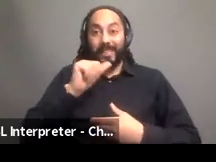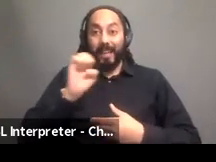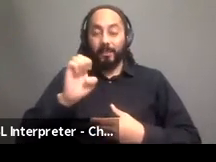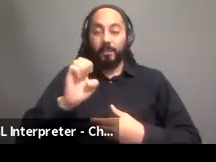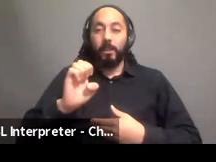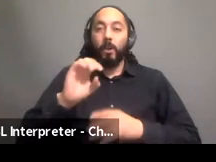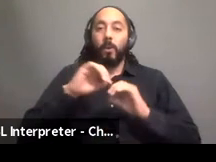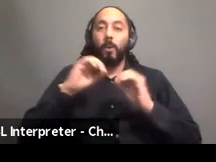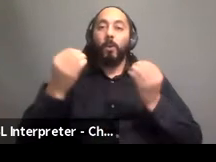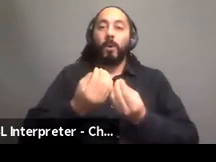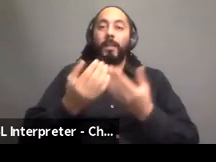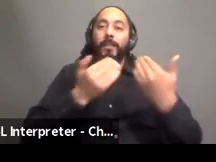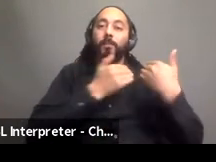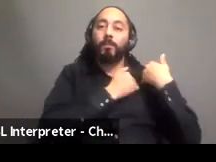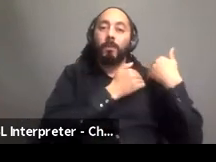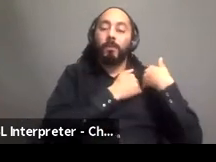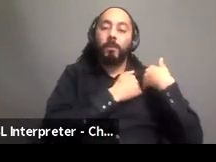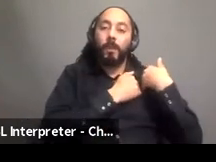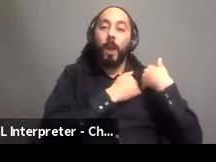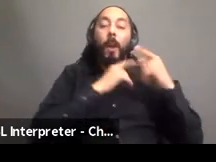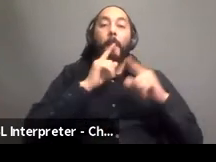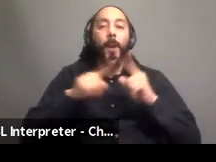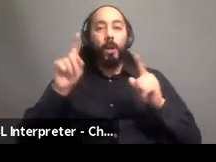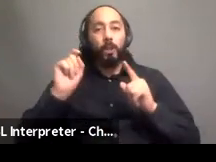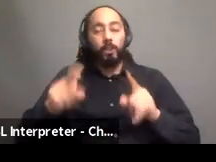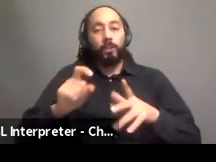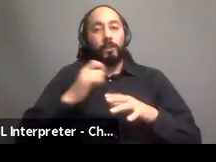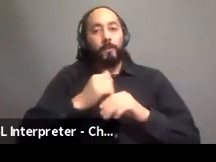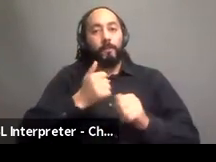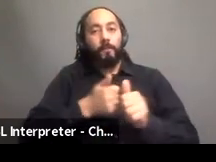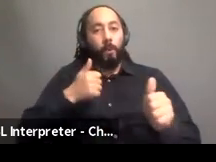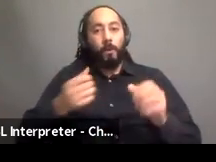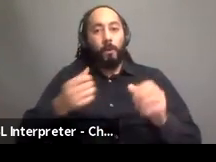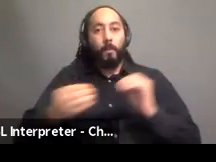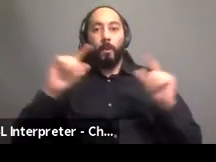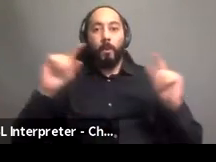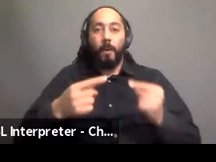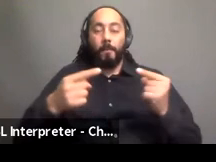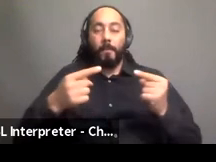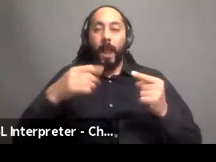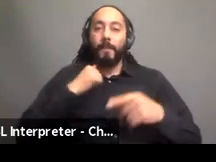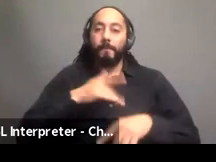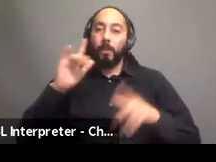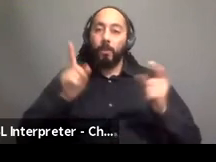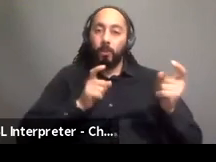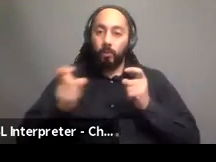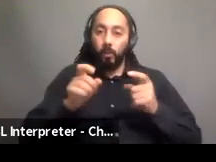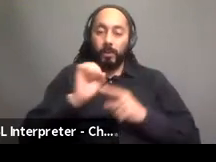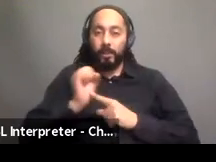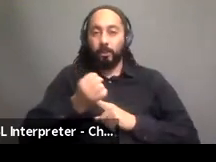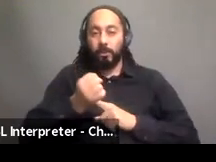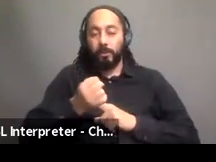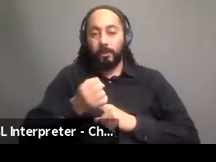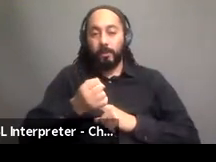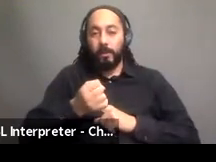it still can be helpful to mitigate further harm and to feel like you have control of the situation. And no worries